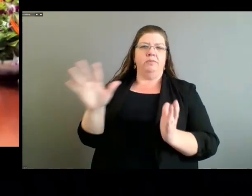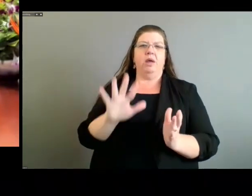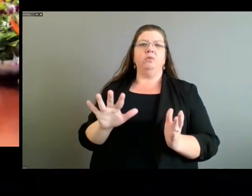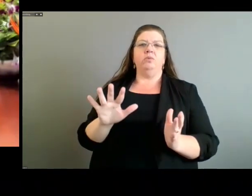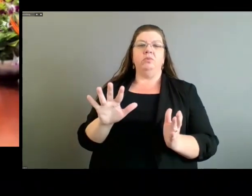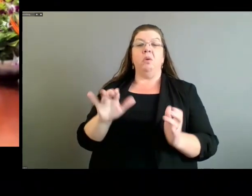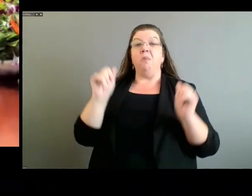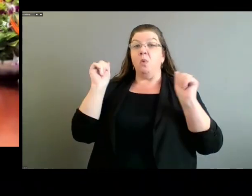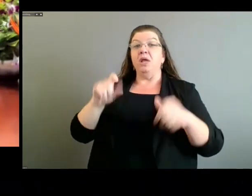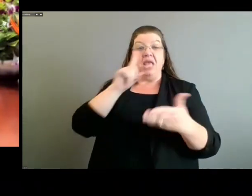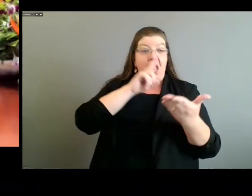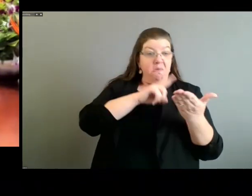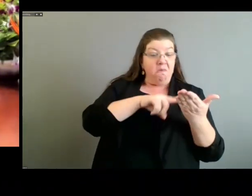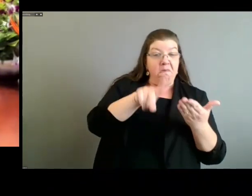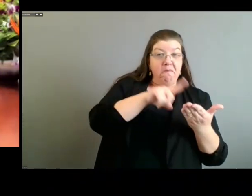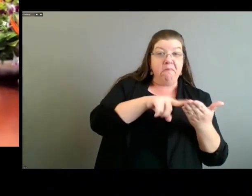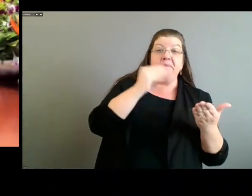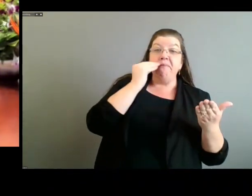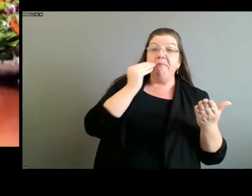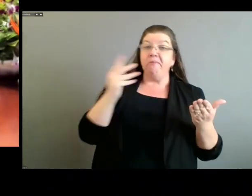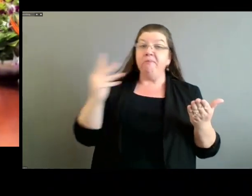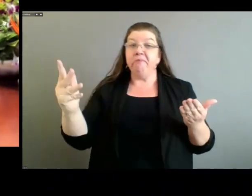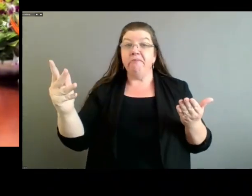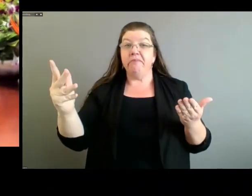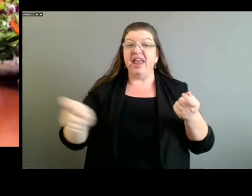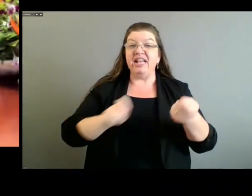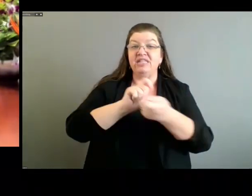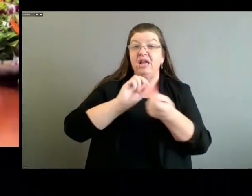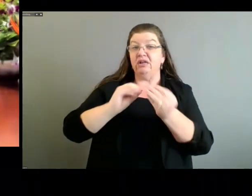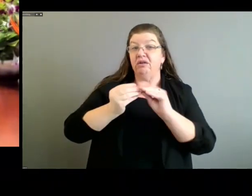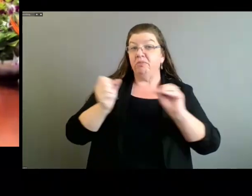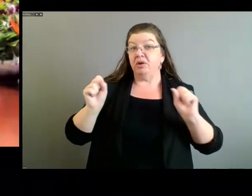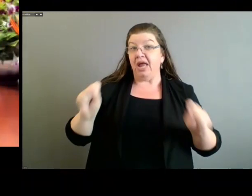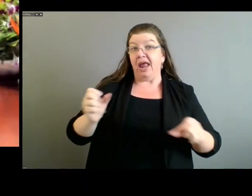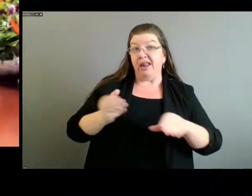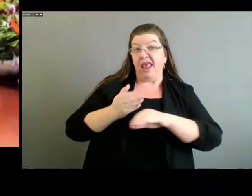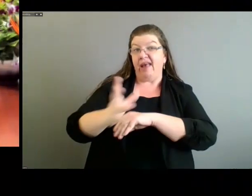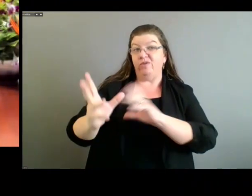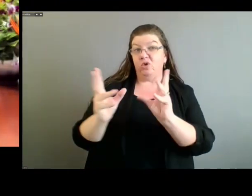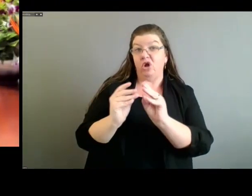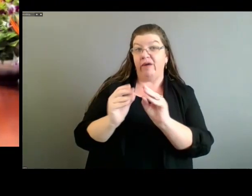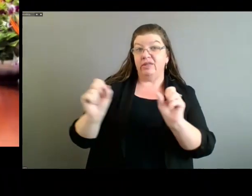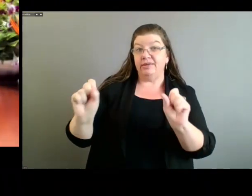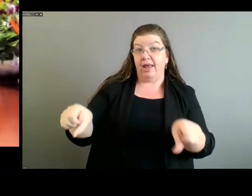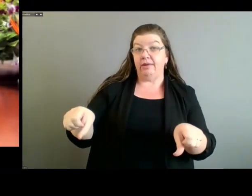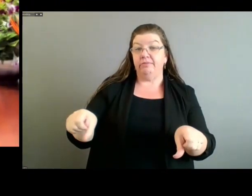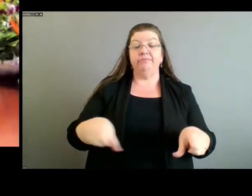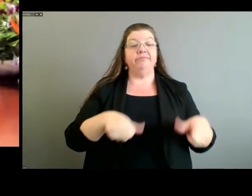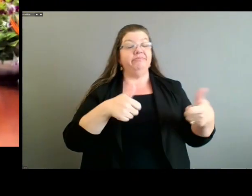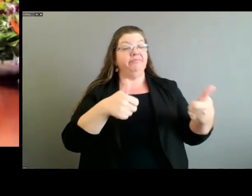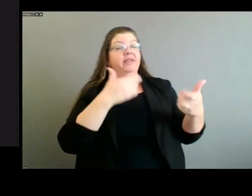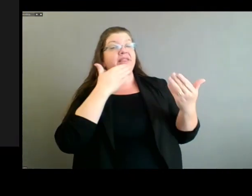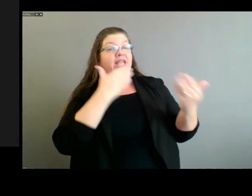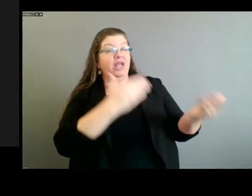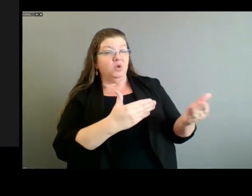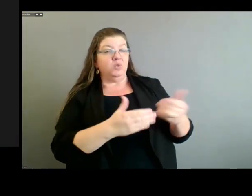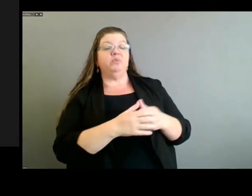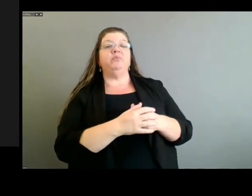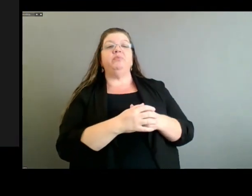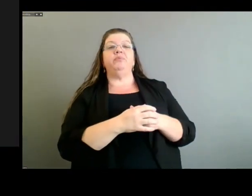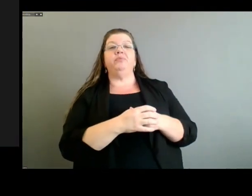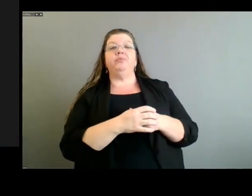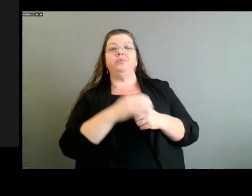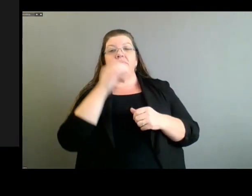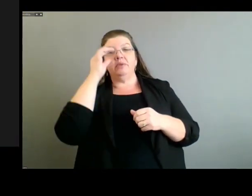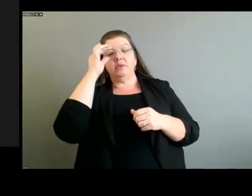We can certainly get you the exact number after the conference. That makes sense. Thank you. I